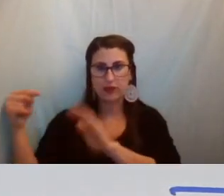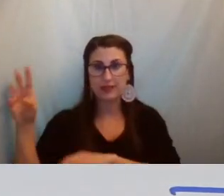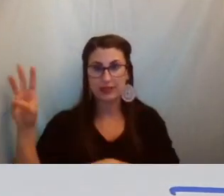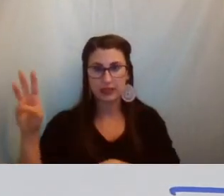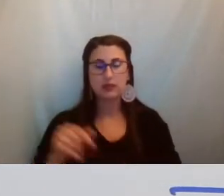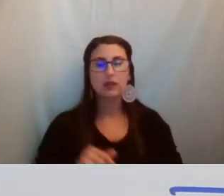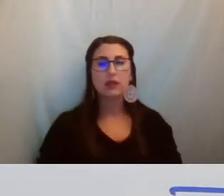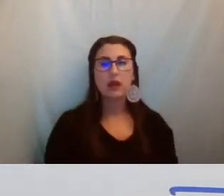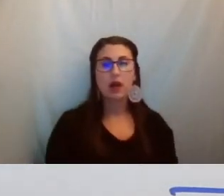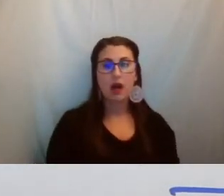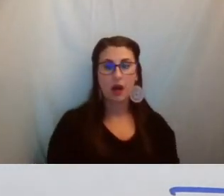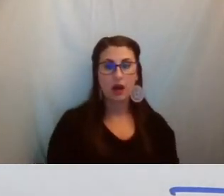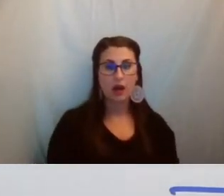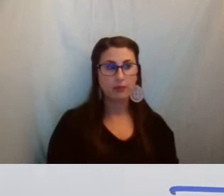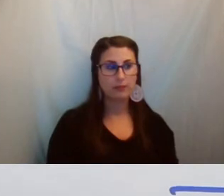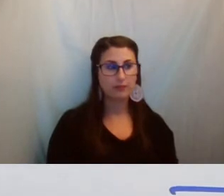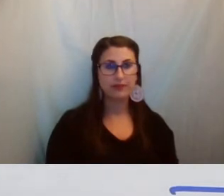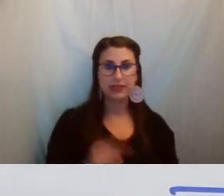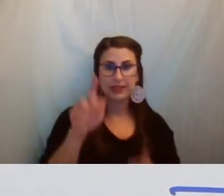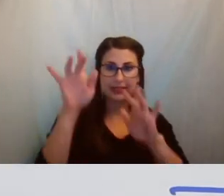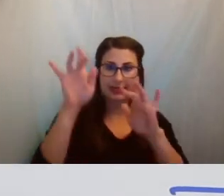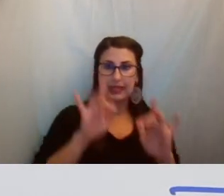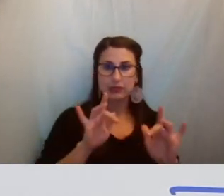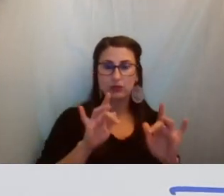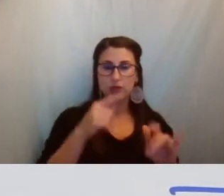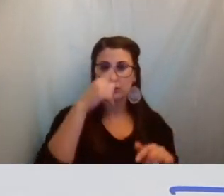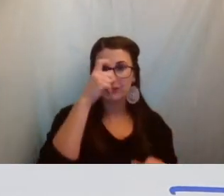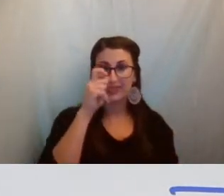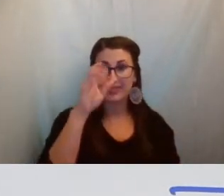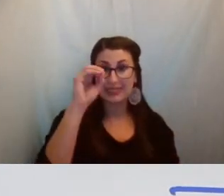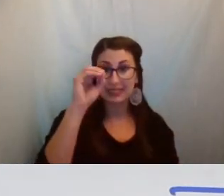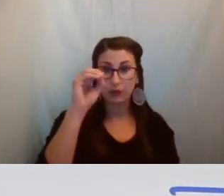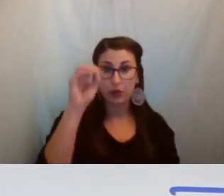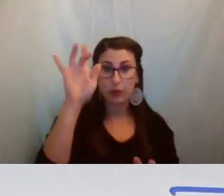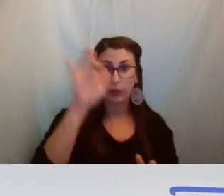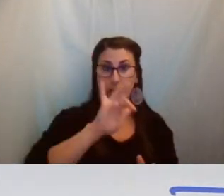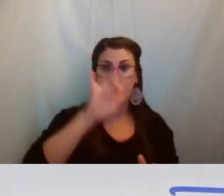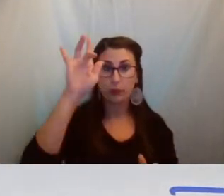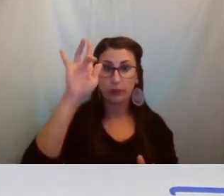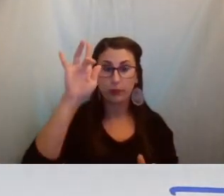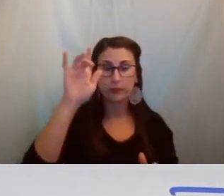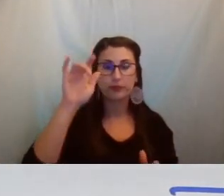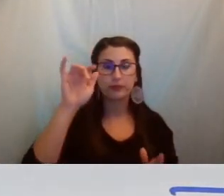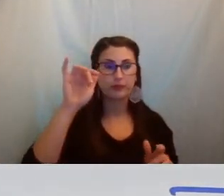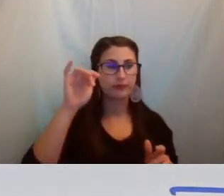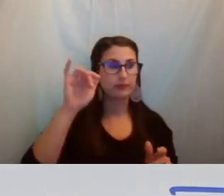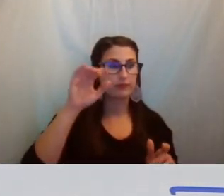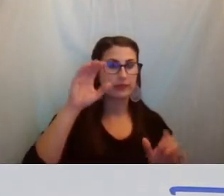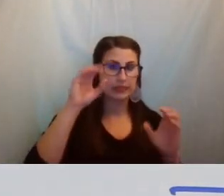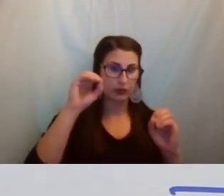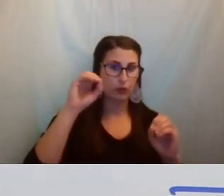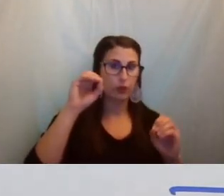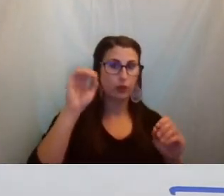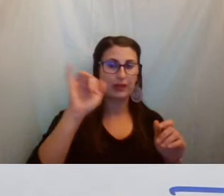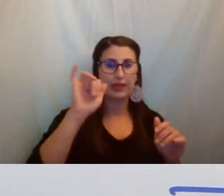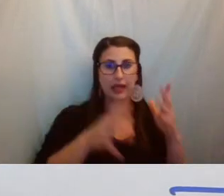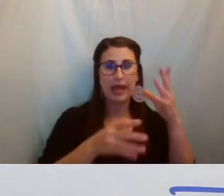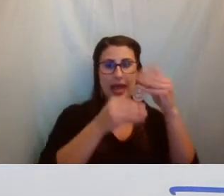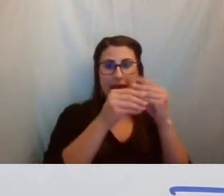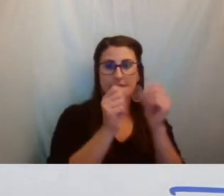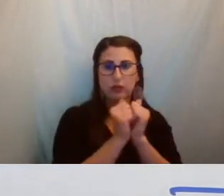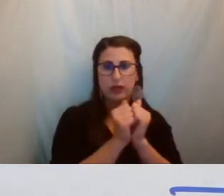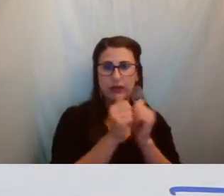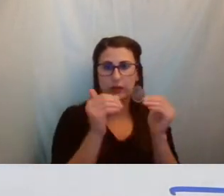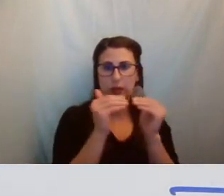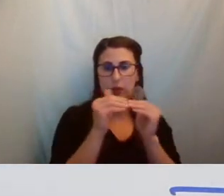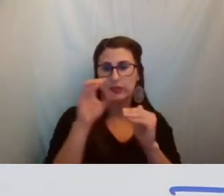4, 5, 6. And this right here cancels because it's a zero-sum pair. So it makes 0, like